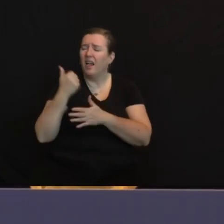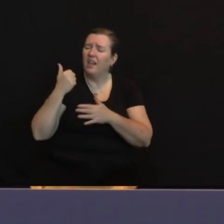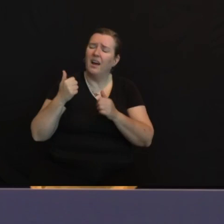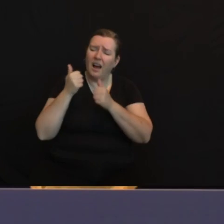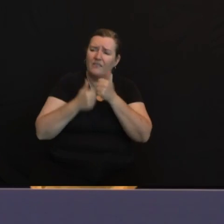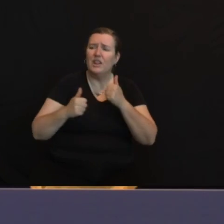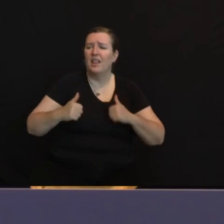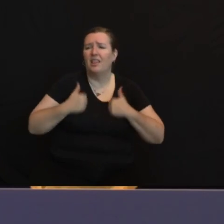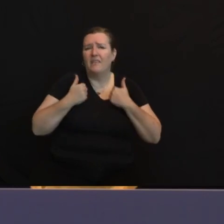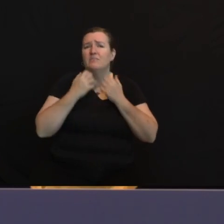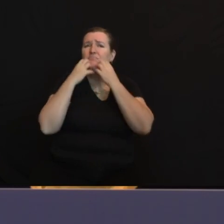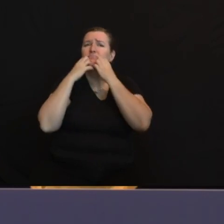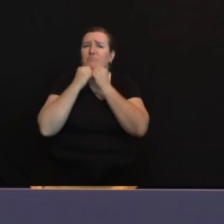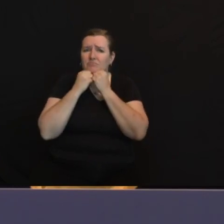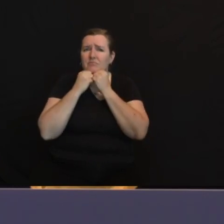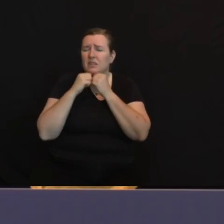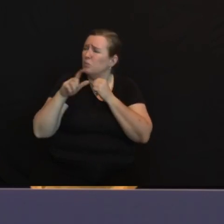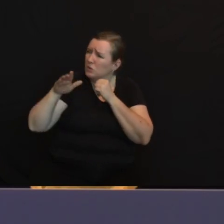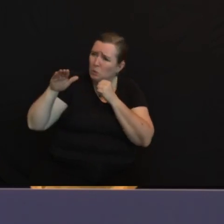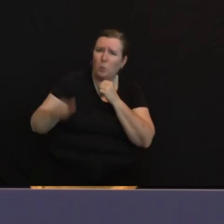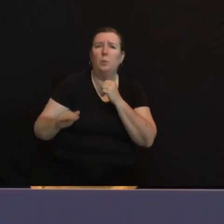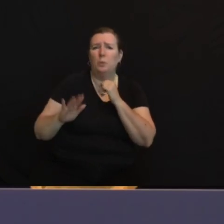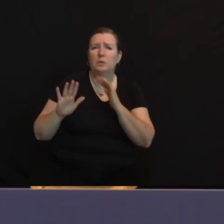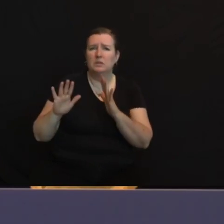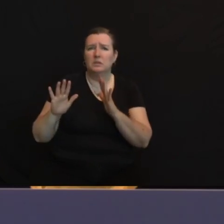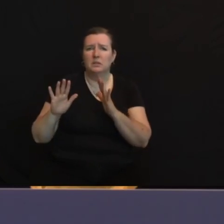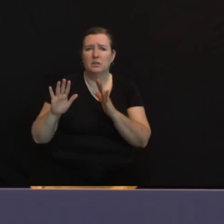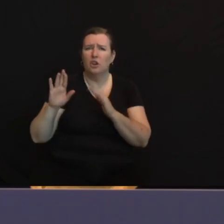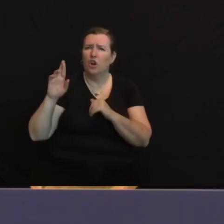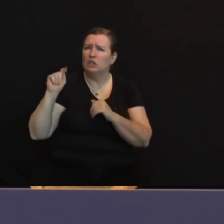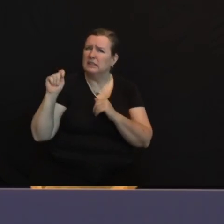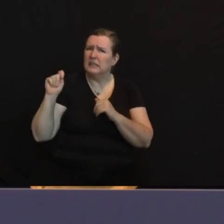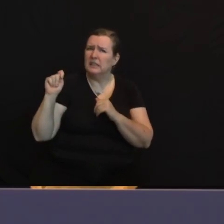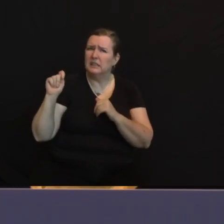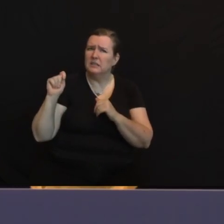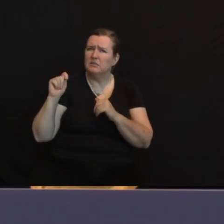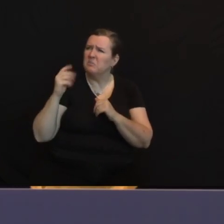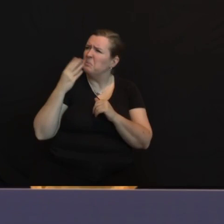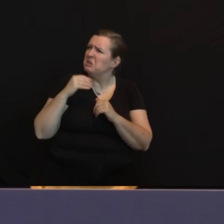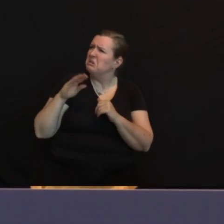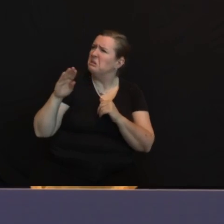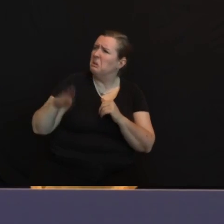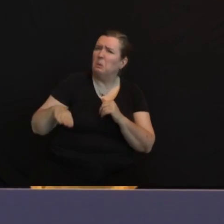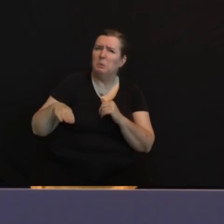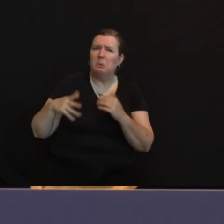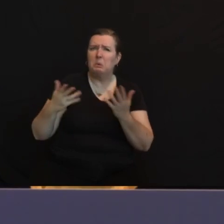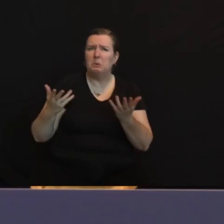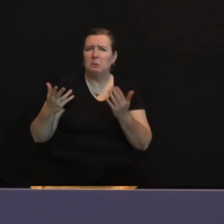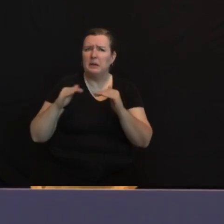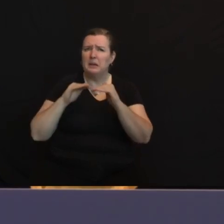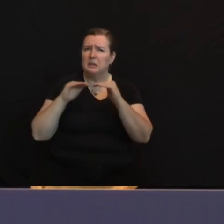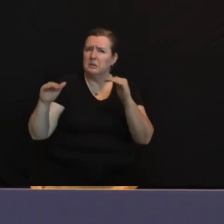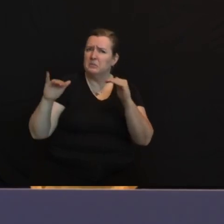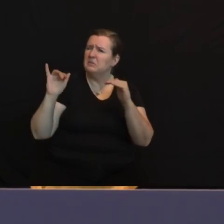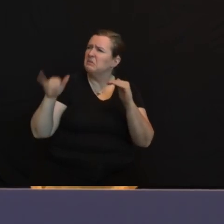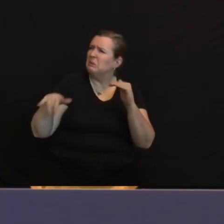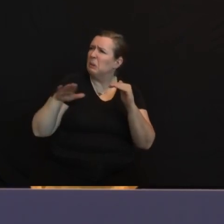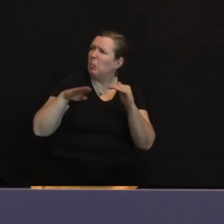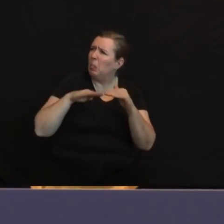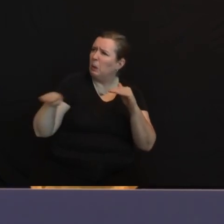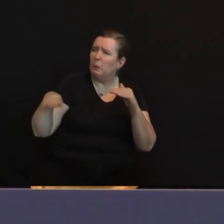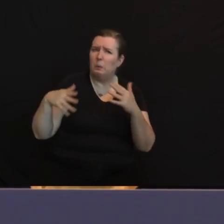low. And the RT is pretty low, and it's staying pretty low. So is this,